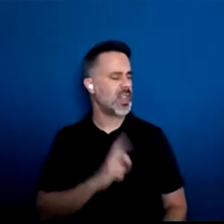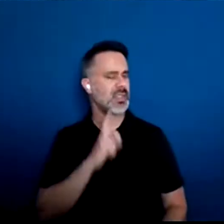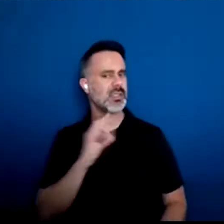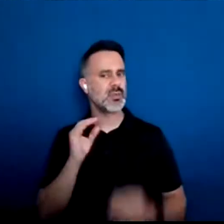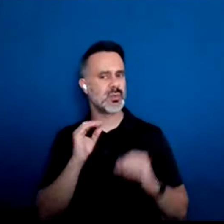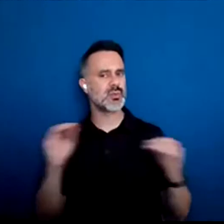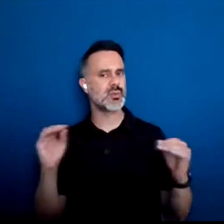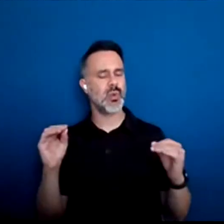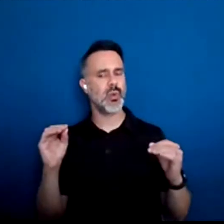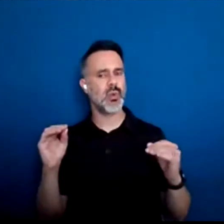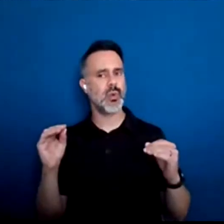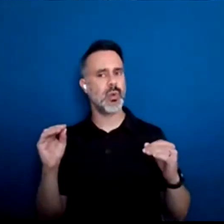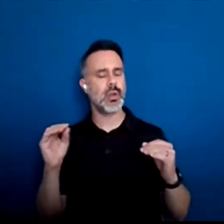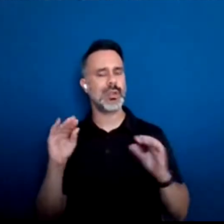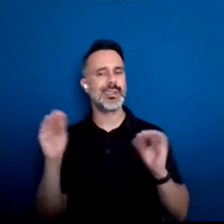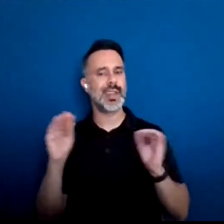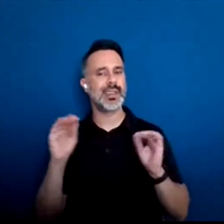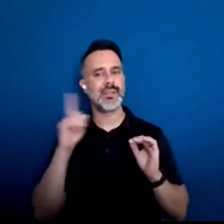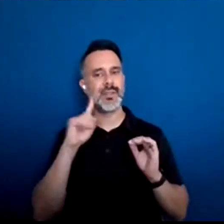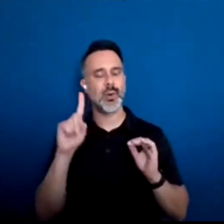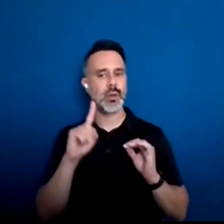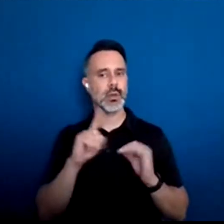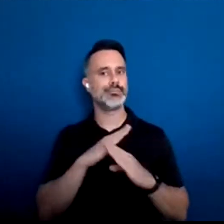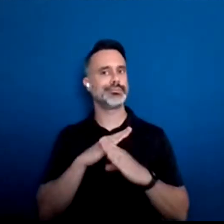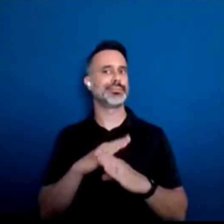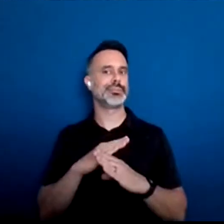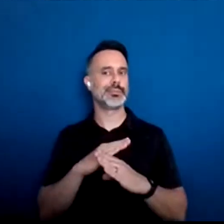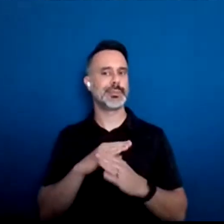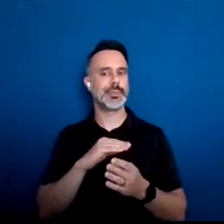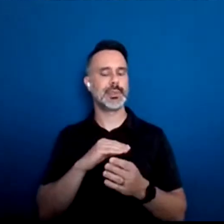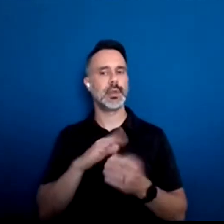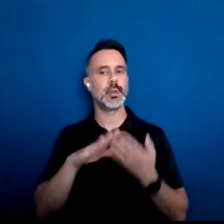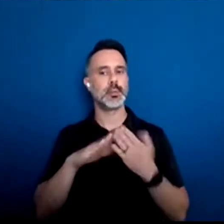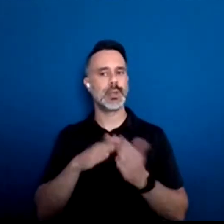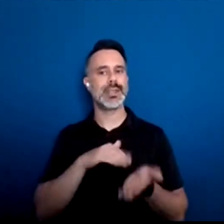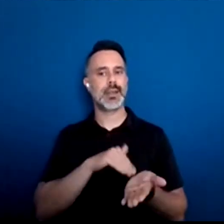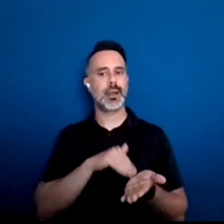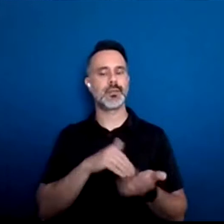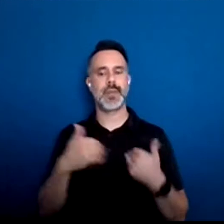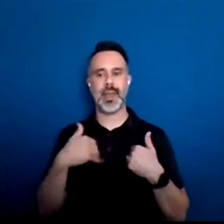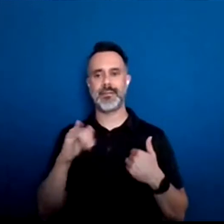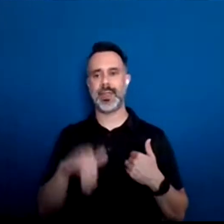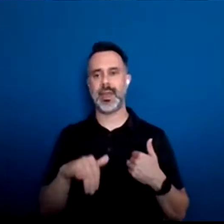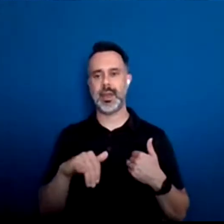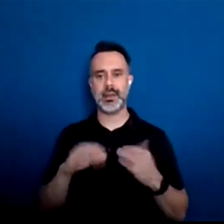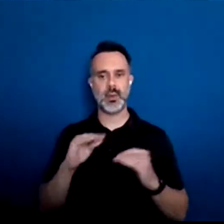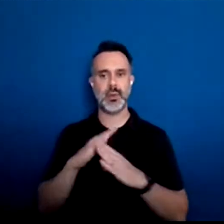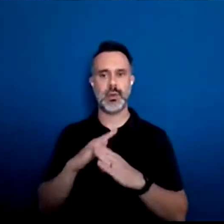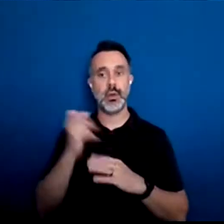doc from having the vaccine, other than the fact that they need a